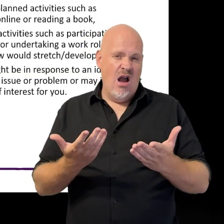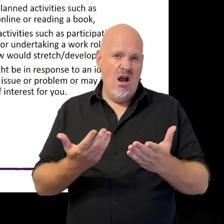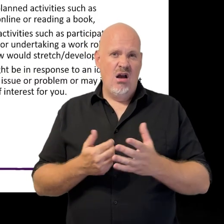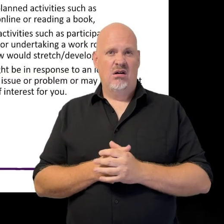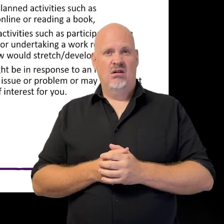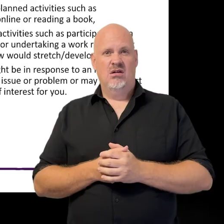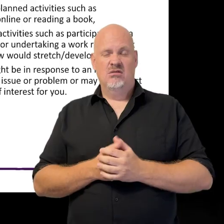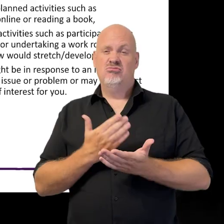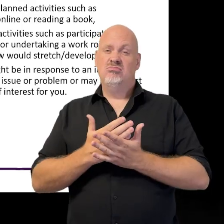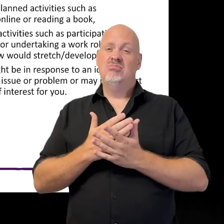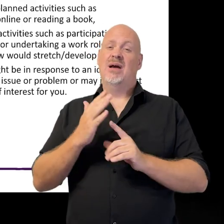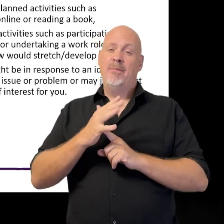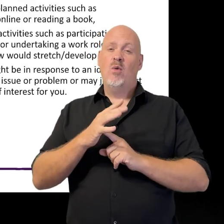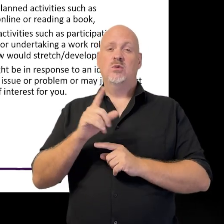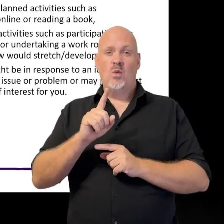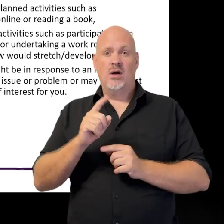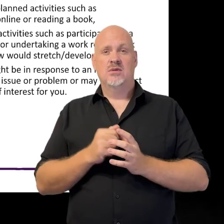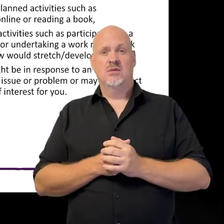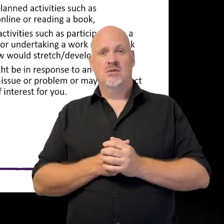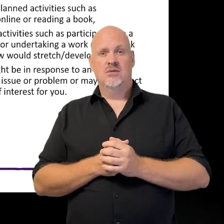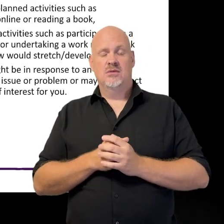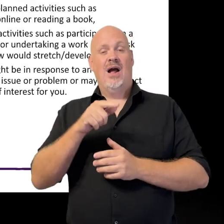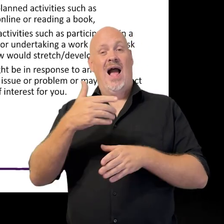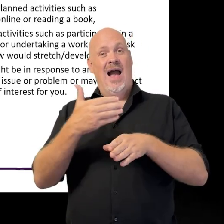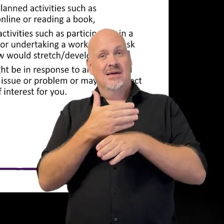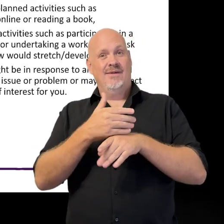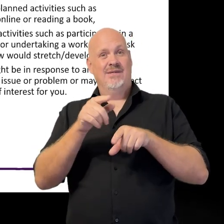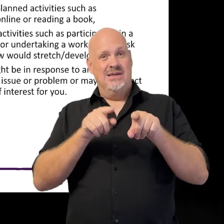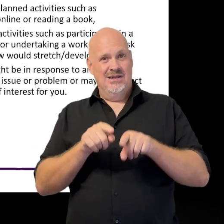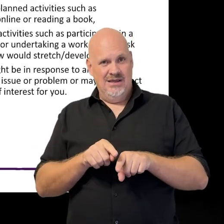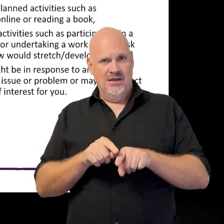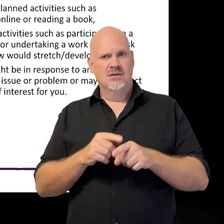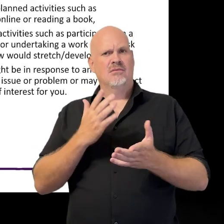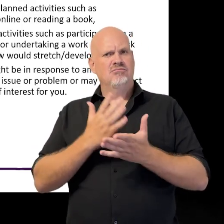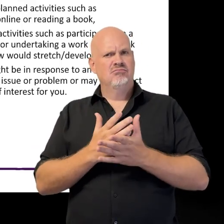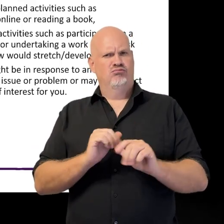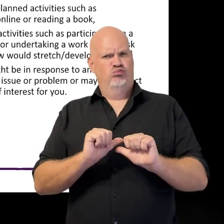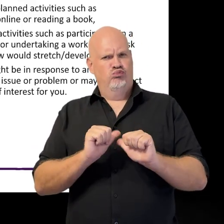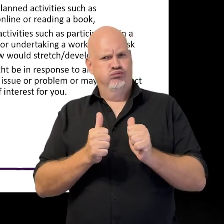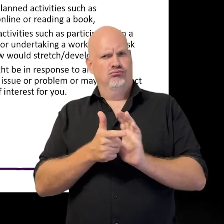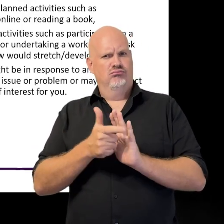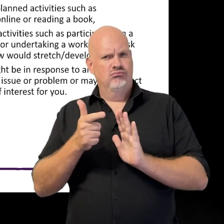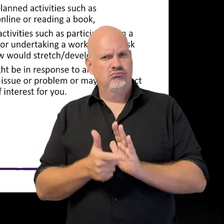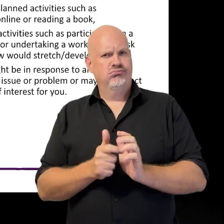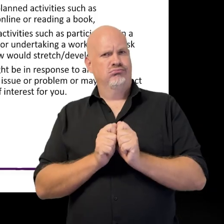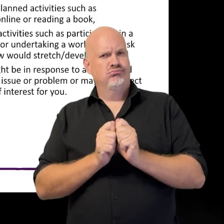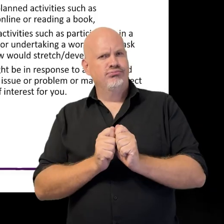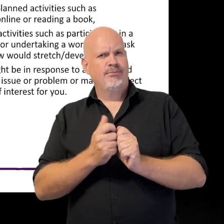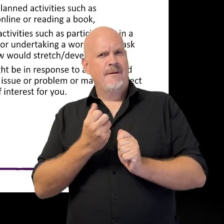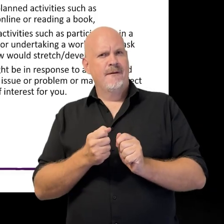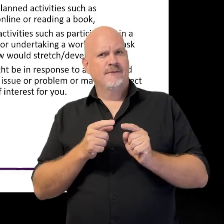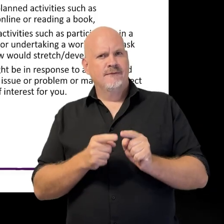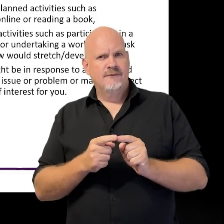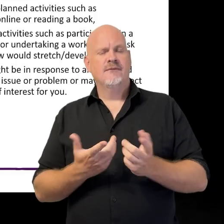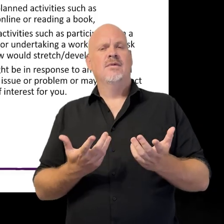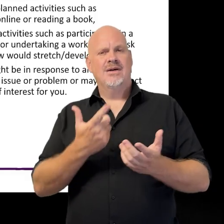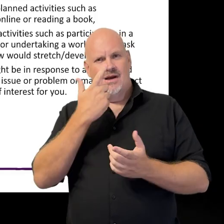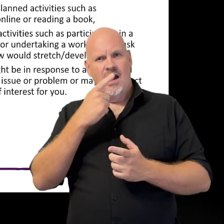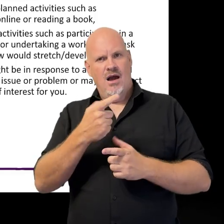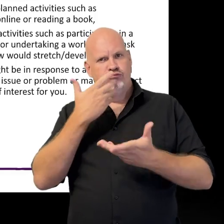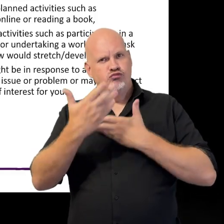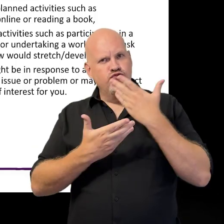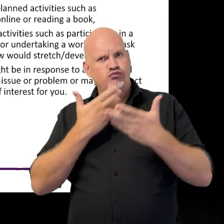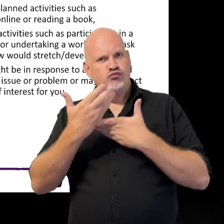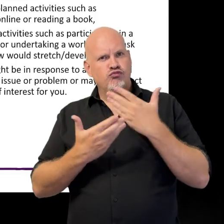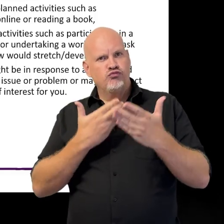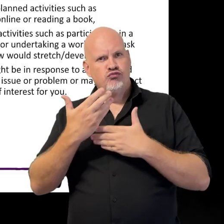choose activities that are substantial, that will give you something to talk about in this part of the question, because as